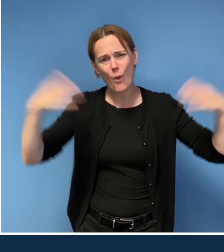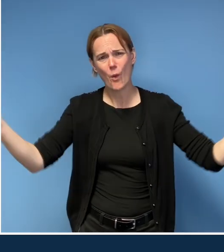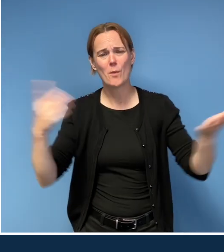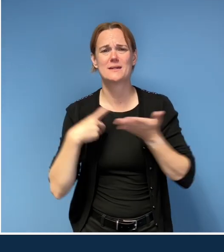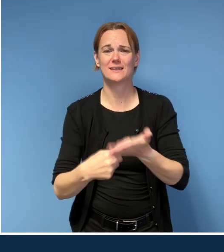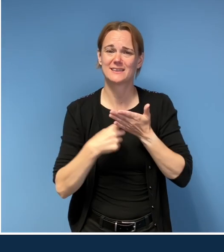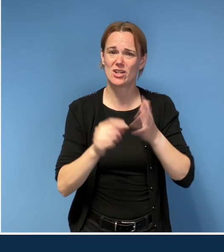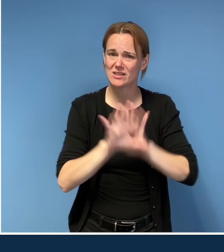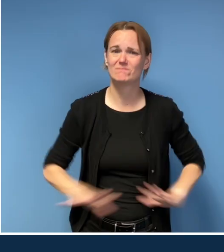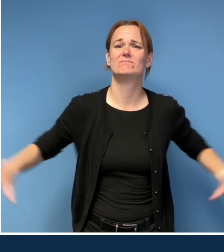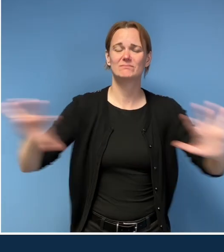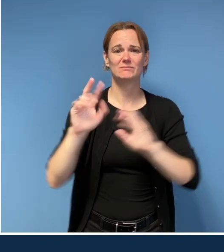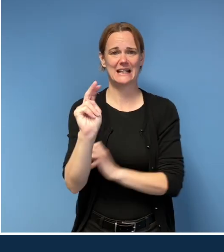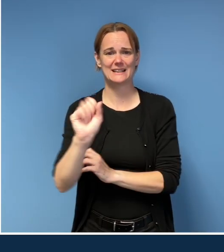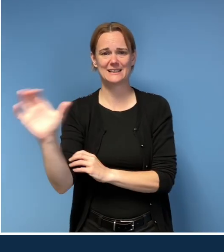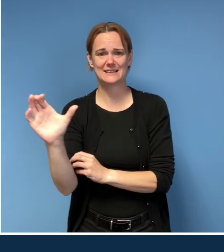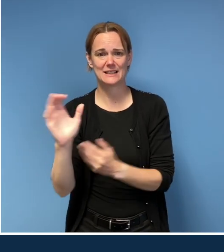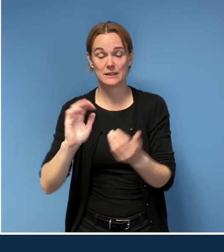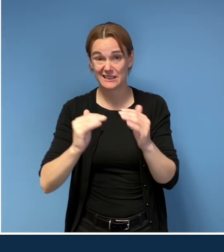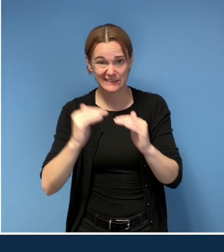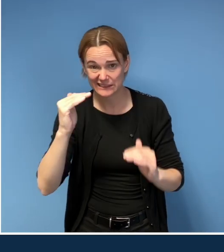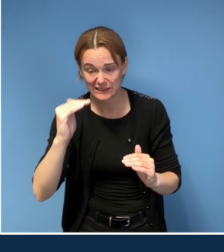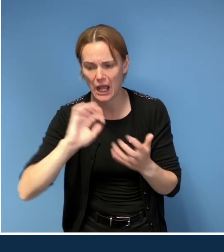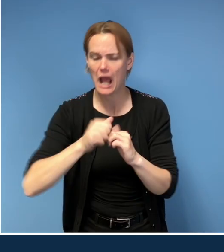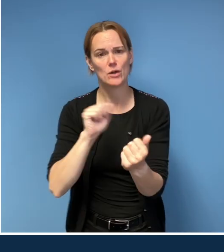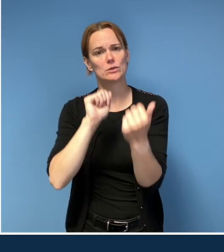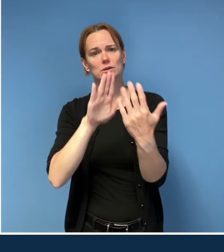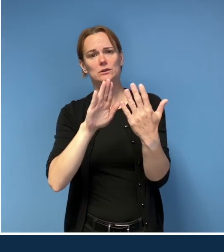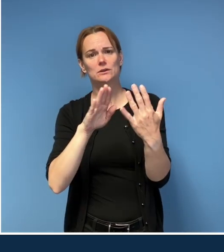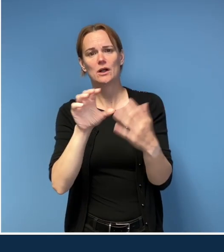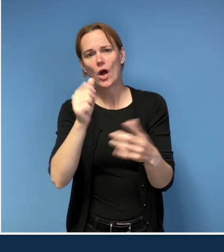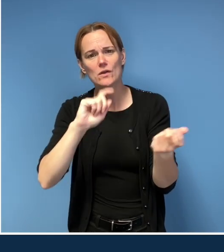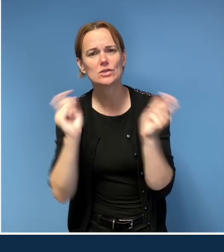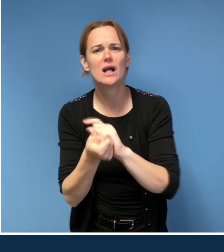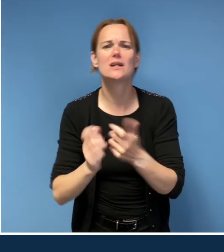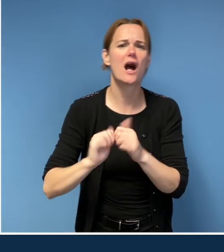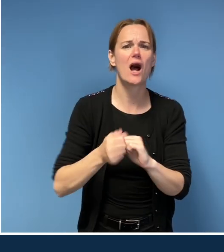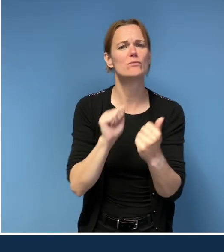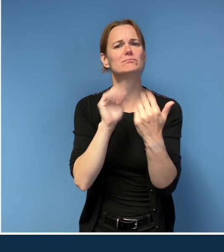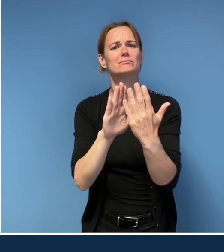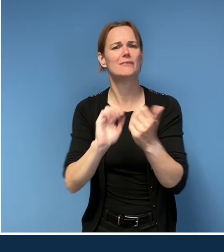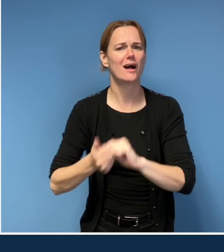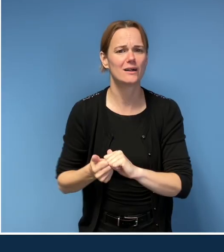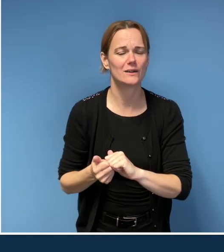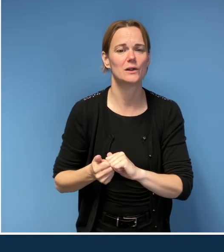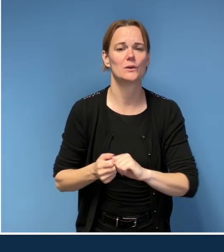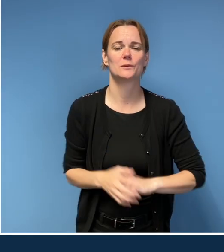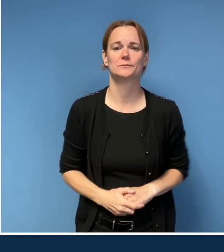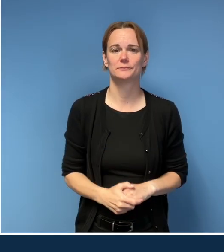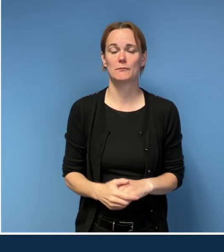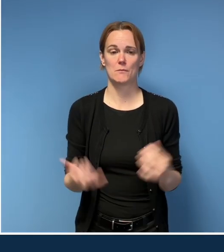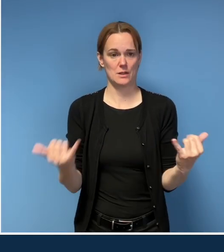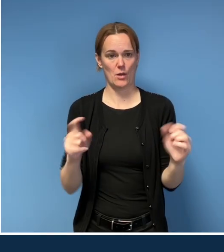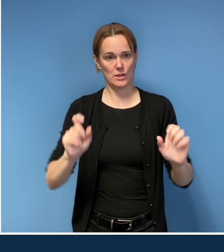the college about what we're doing to address inequity, as well as other change initiatives happening here at NSCC. So we really want to